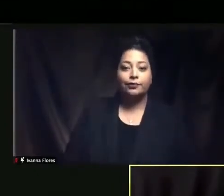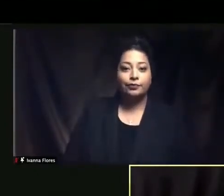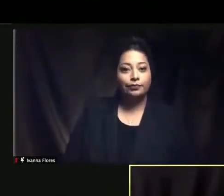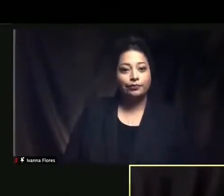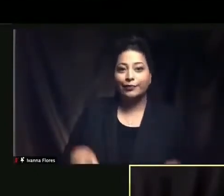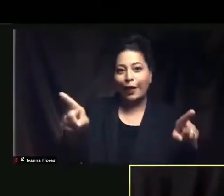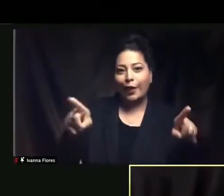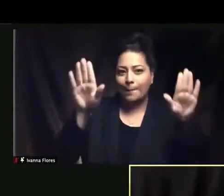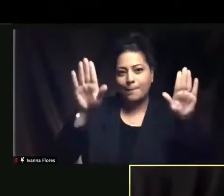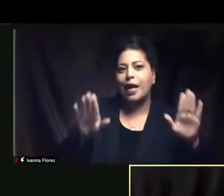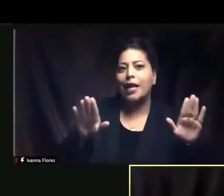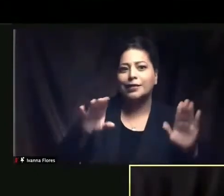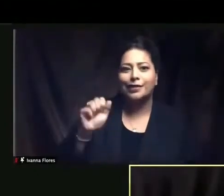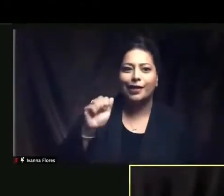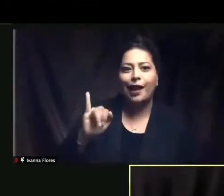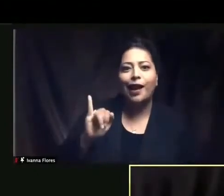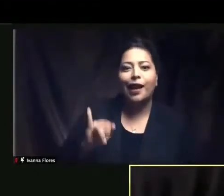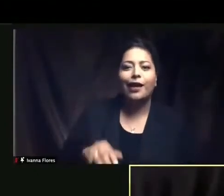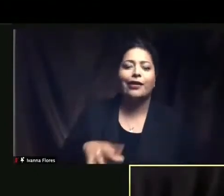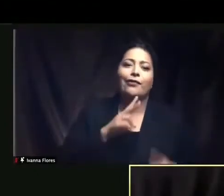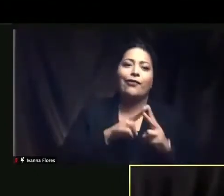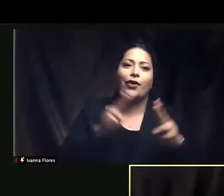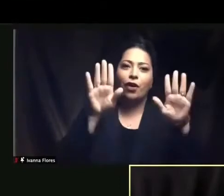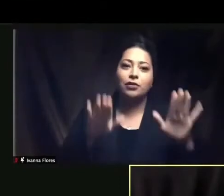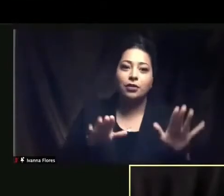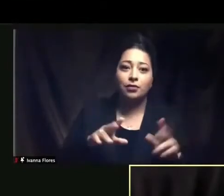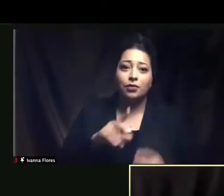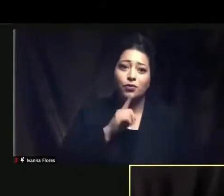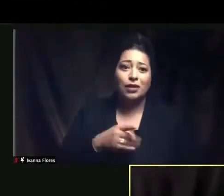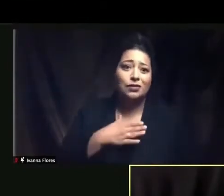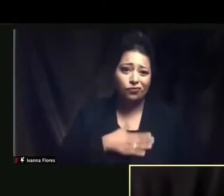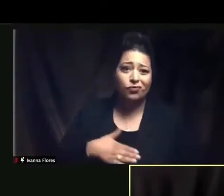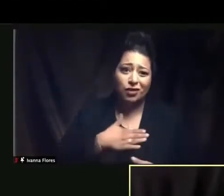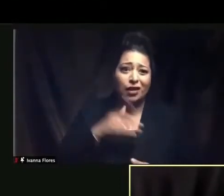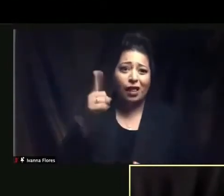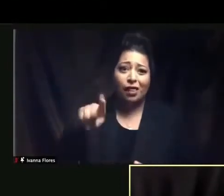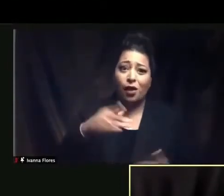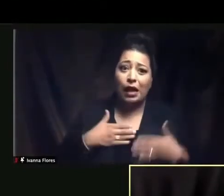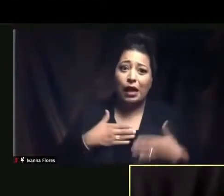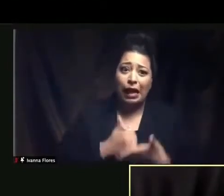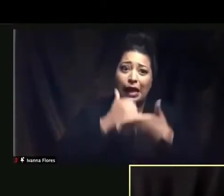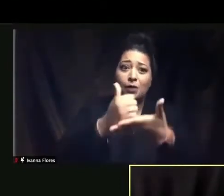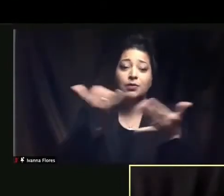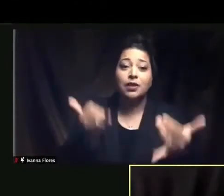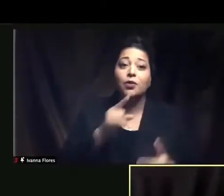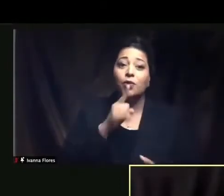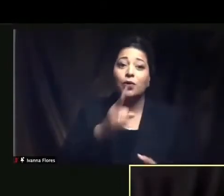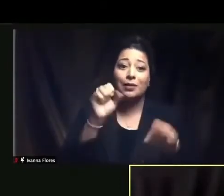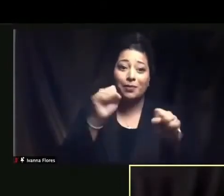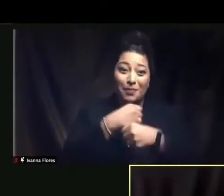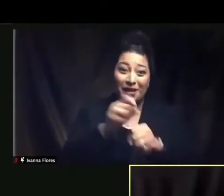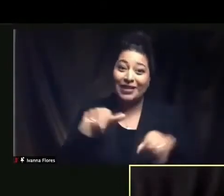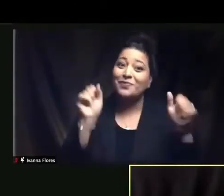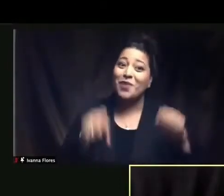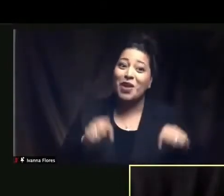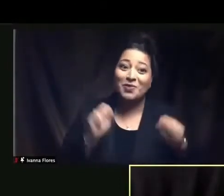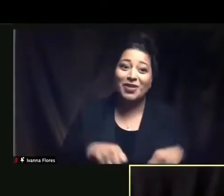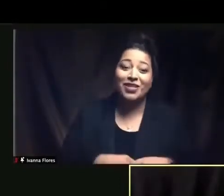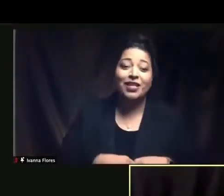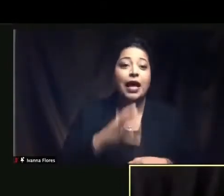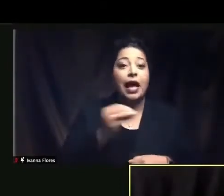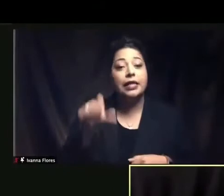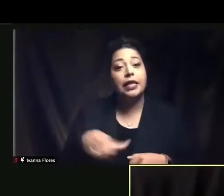they are the best. Totally wonderful, and I'm so grateful for their help today. That really made this possible. And